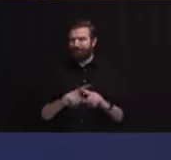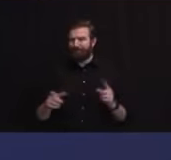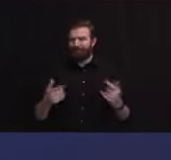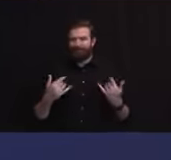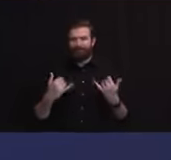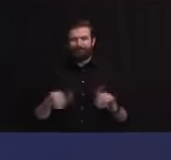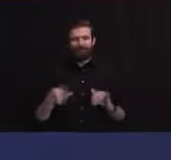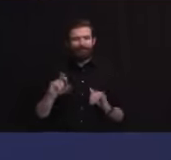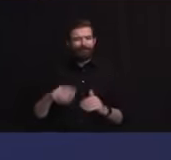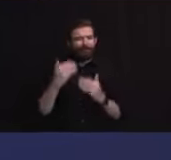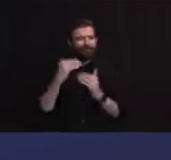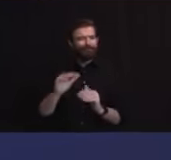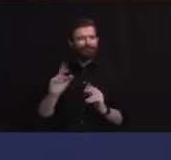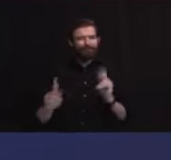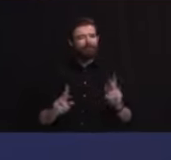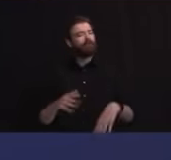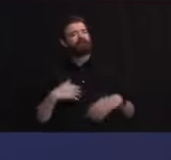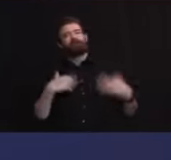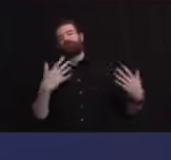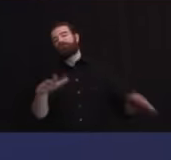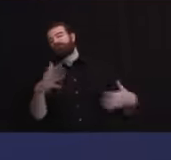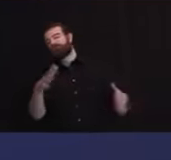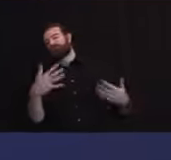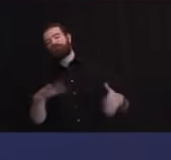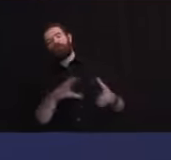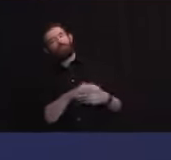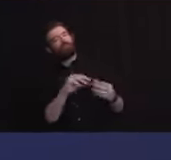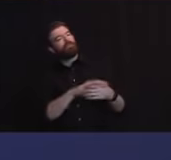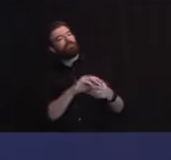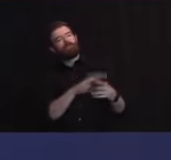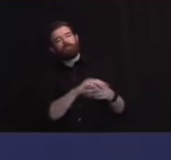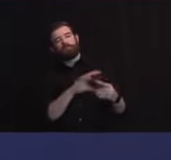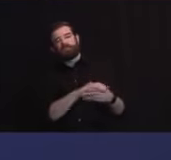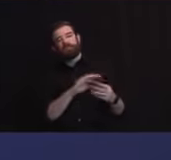the answers because I've basically said, I've told you everything I already know about this.